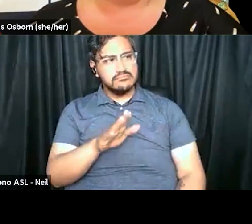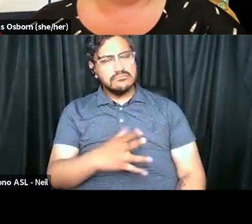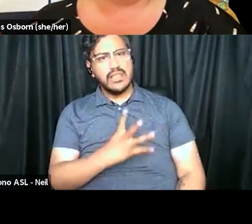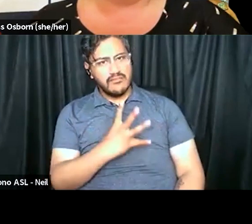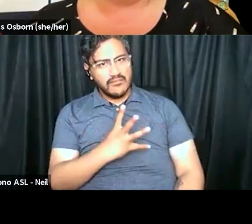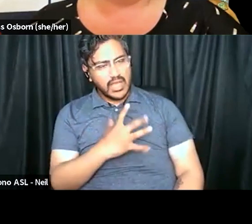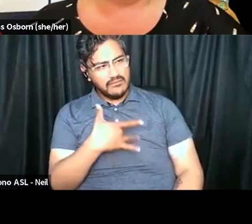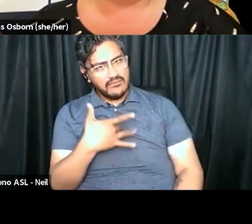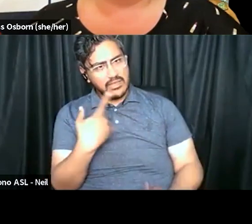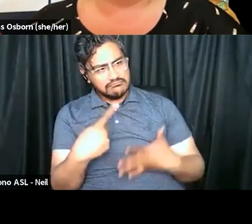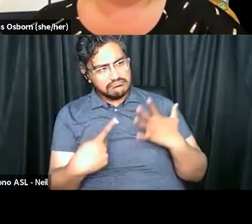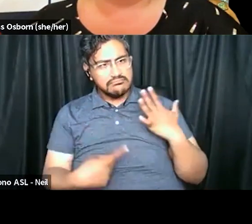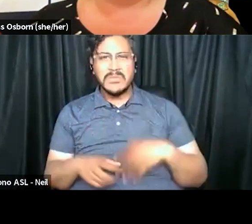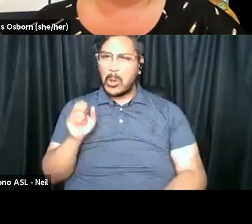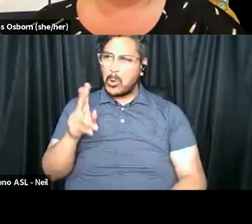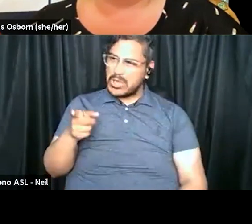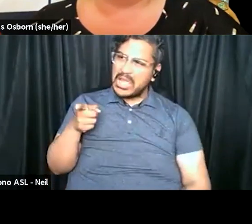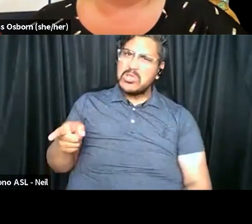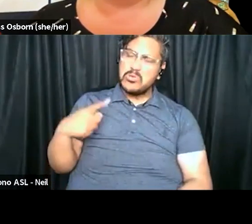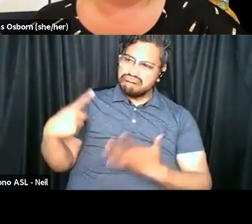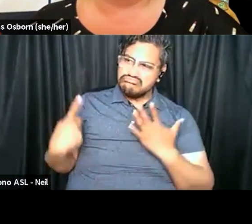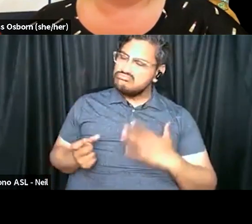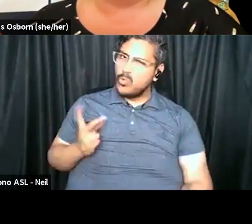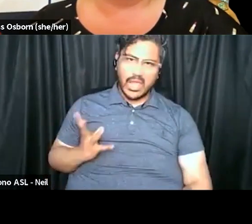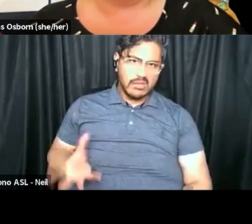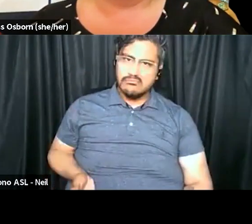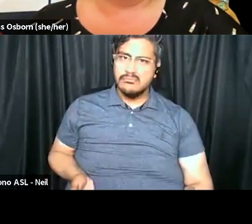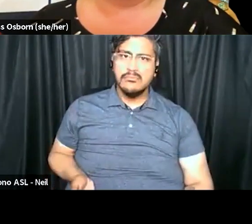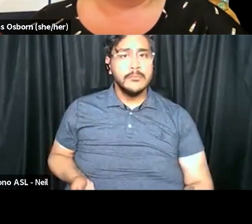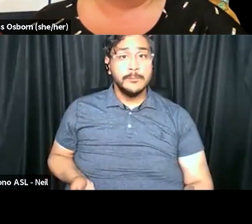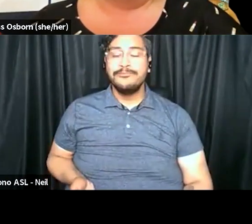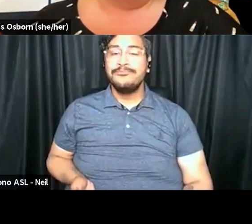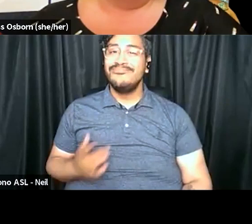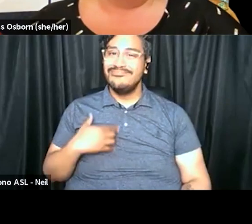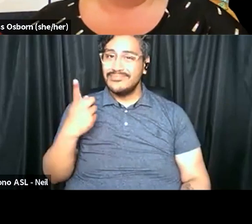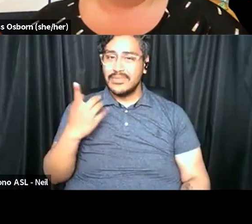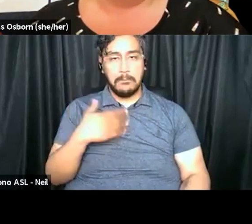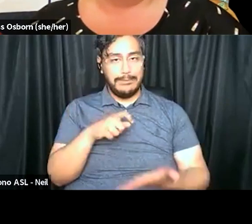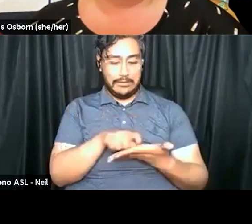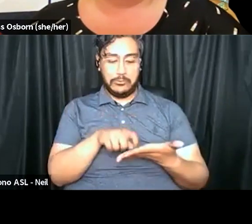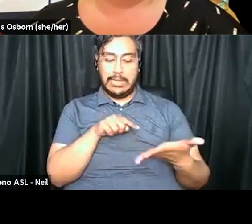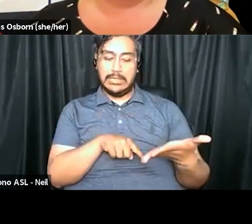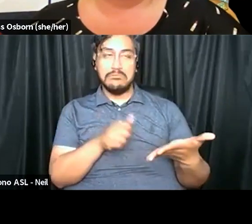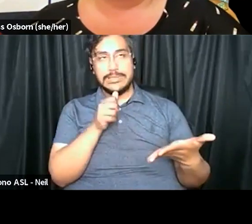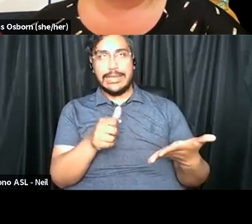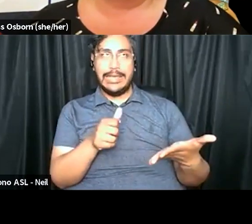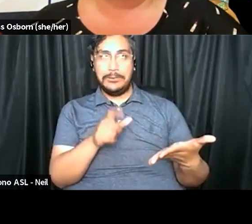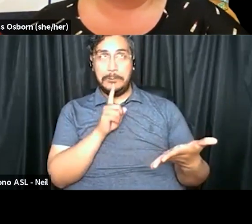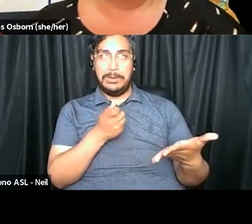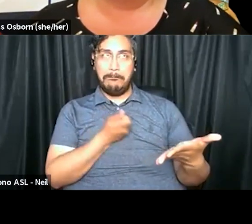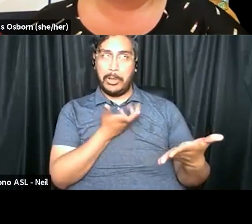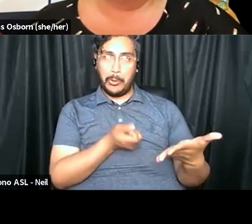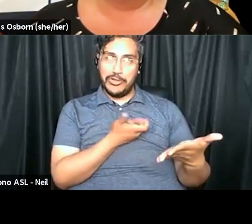this way. And so and it's arguable that my writing isn't exactly poetry. It's just